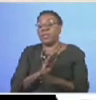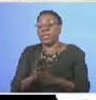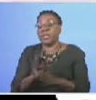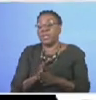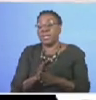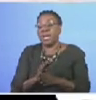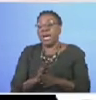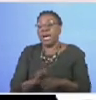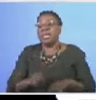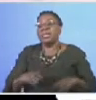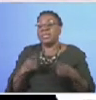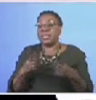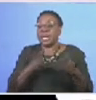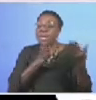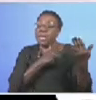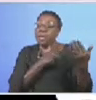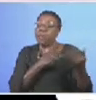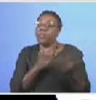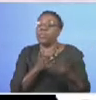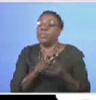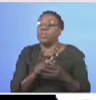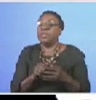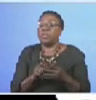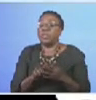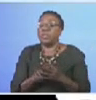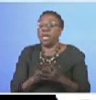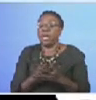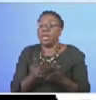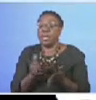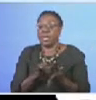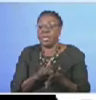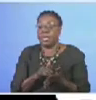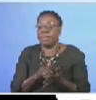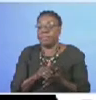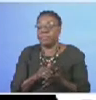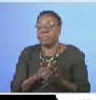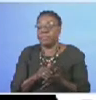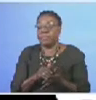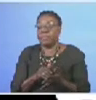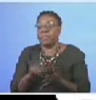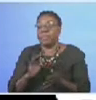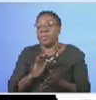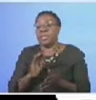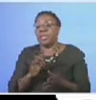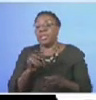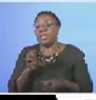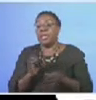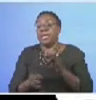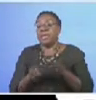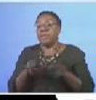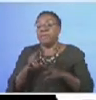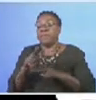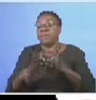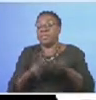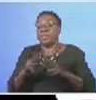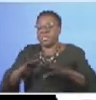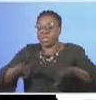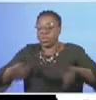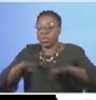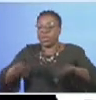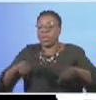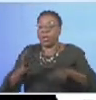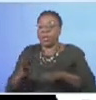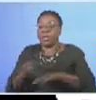a desire and hope to mushroom the gain. Obviously, if the guests are swimming on the beach, they may want to come and